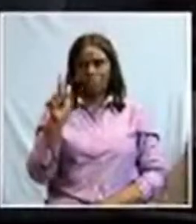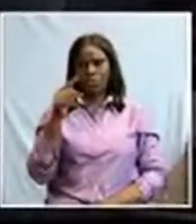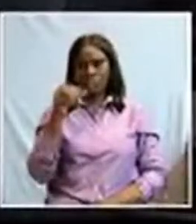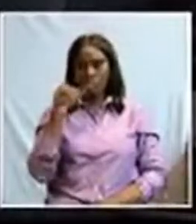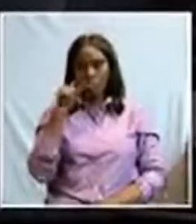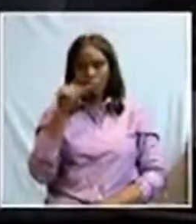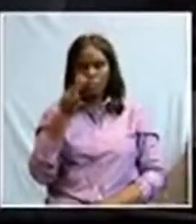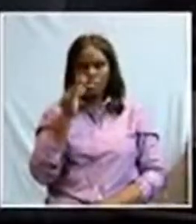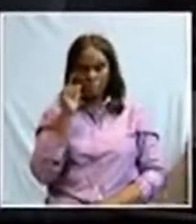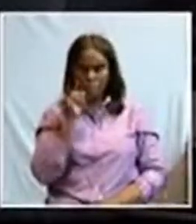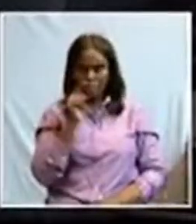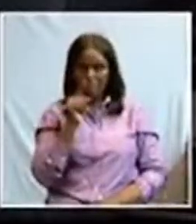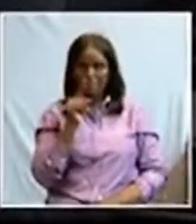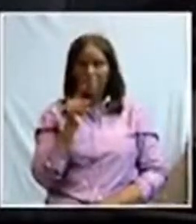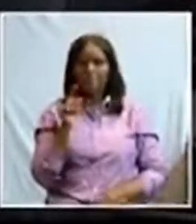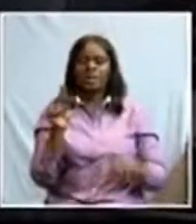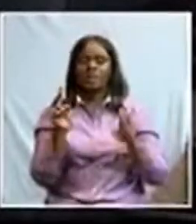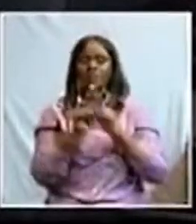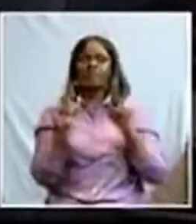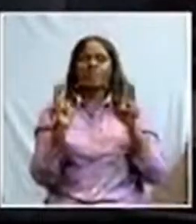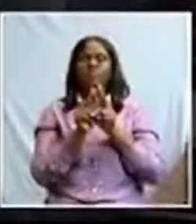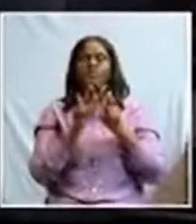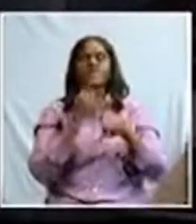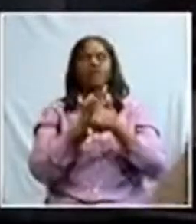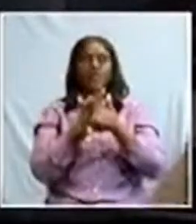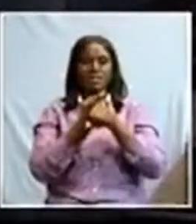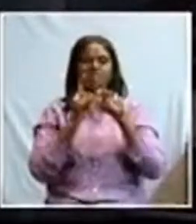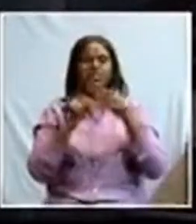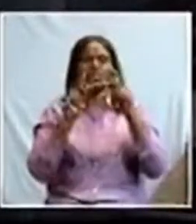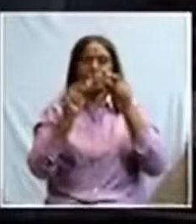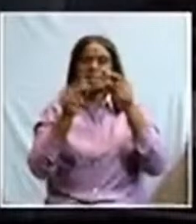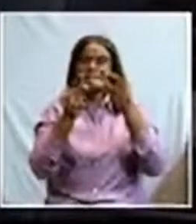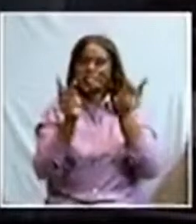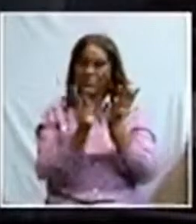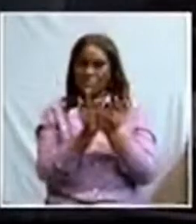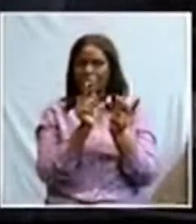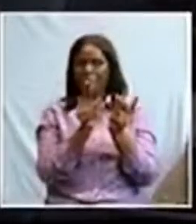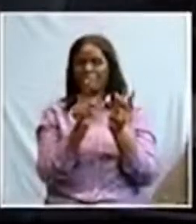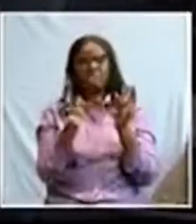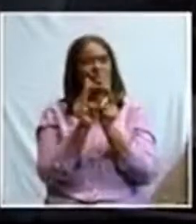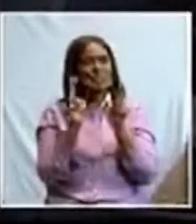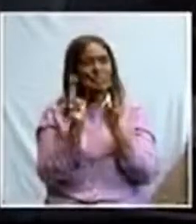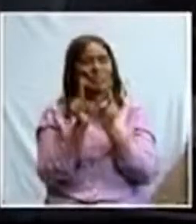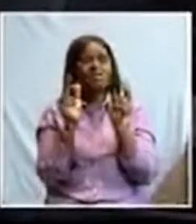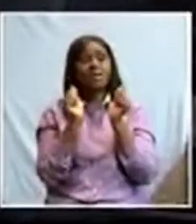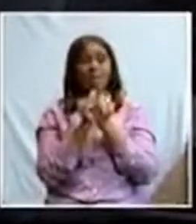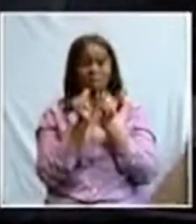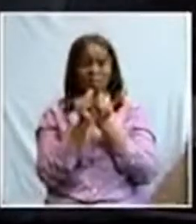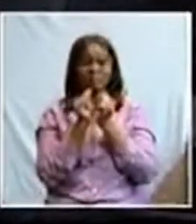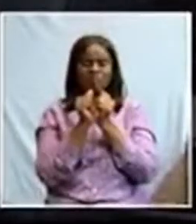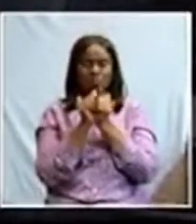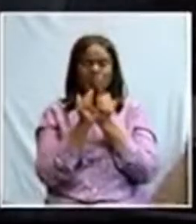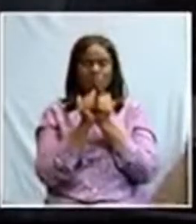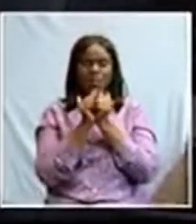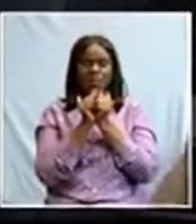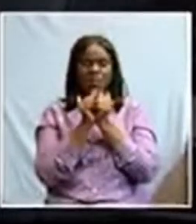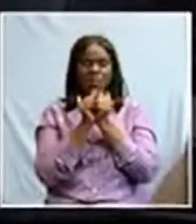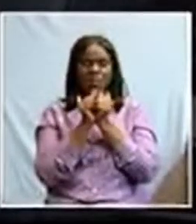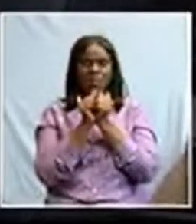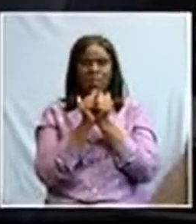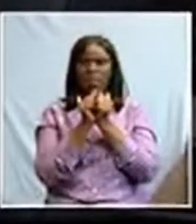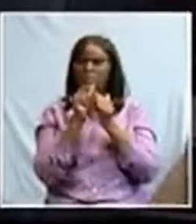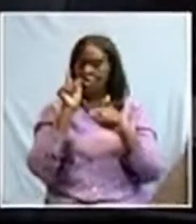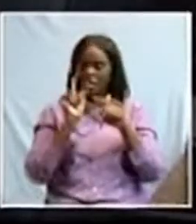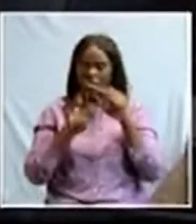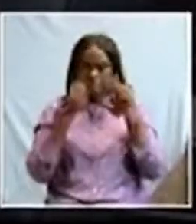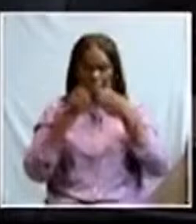that it's very hard to reach this place. Very hard. You couldn't even